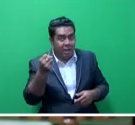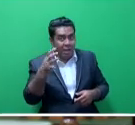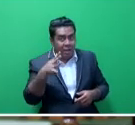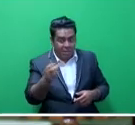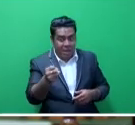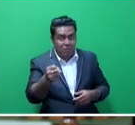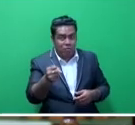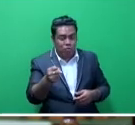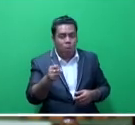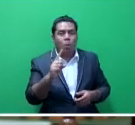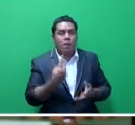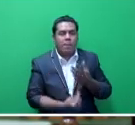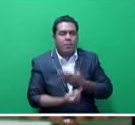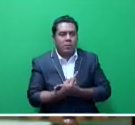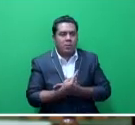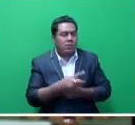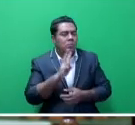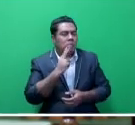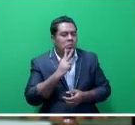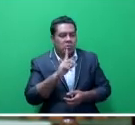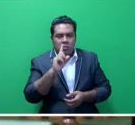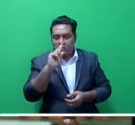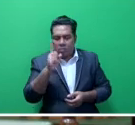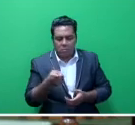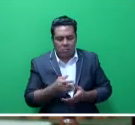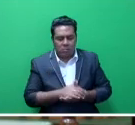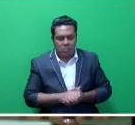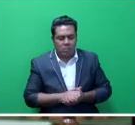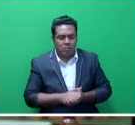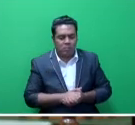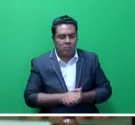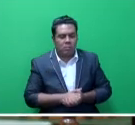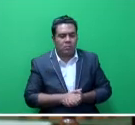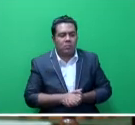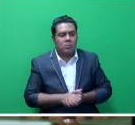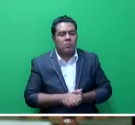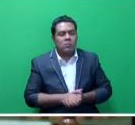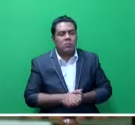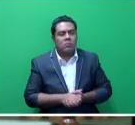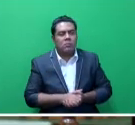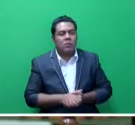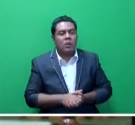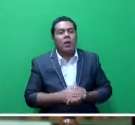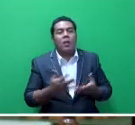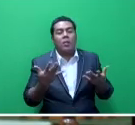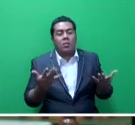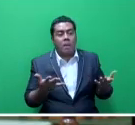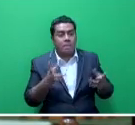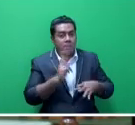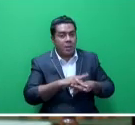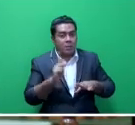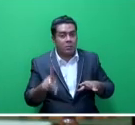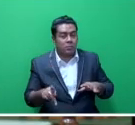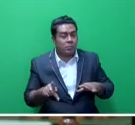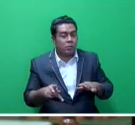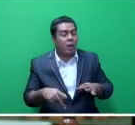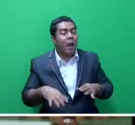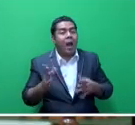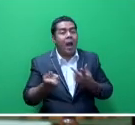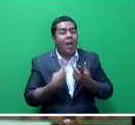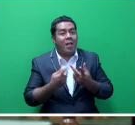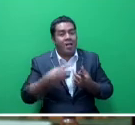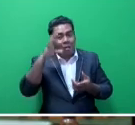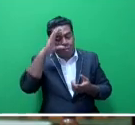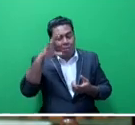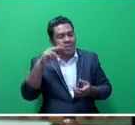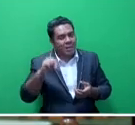as you will try and cheat with your normal passport. We will guard the credibility of these passports zealously. Other countries need to trust our system and